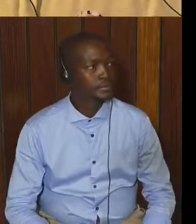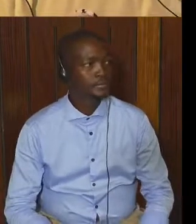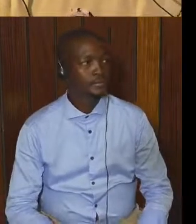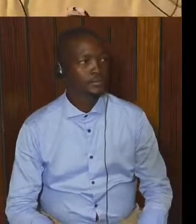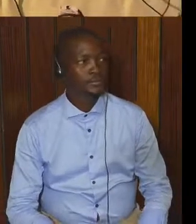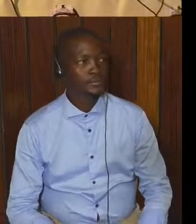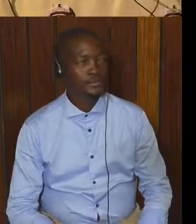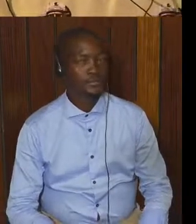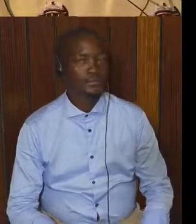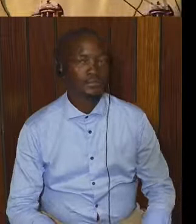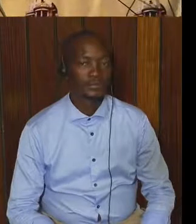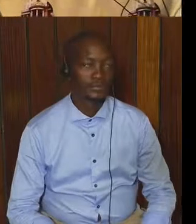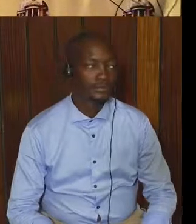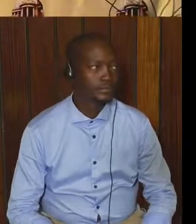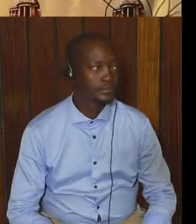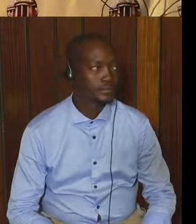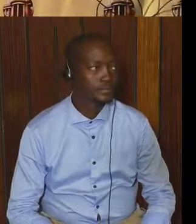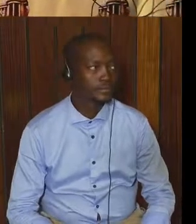Okay.